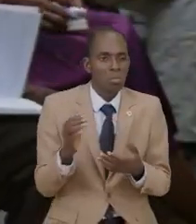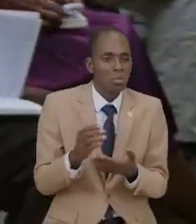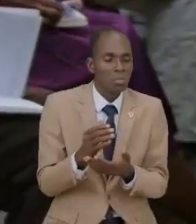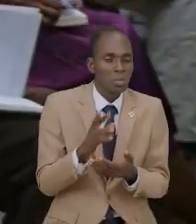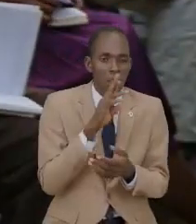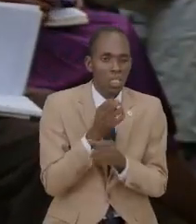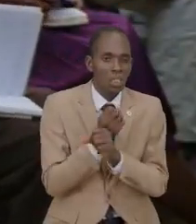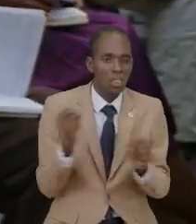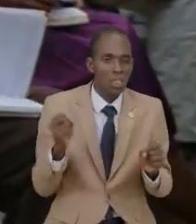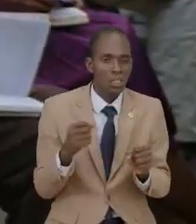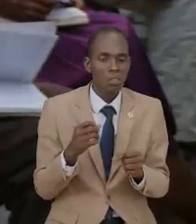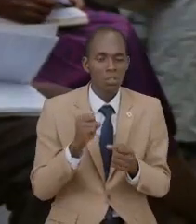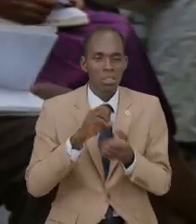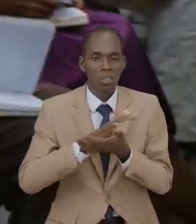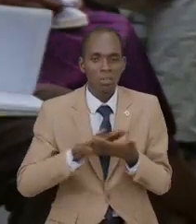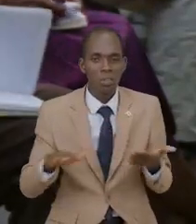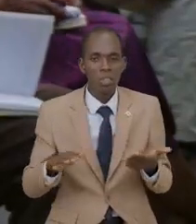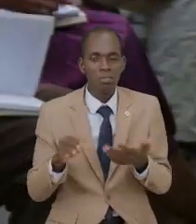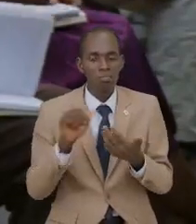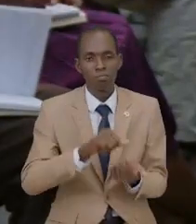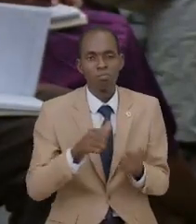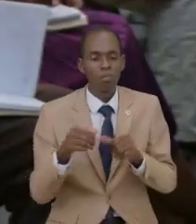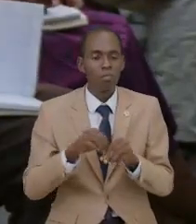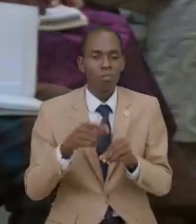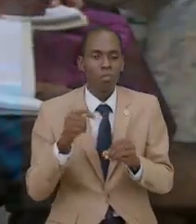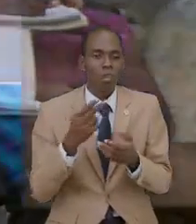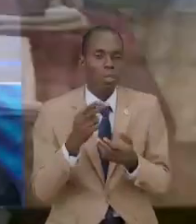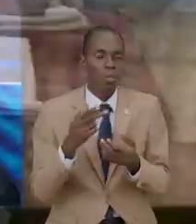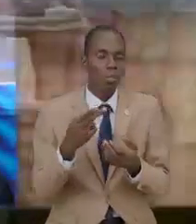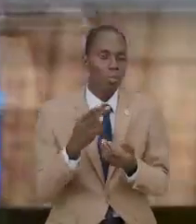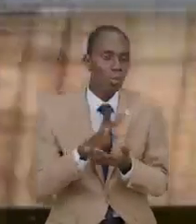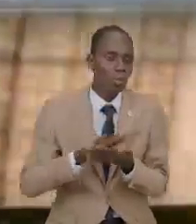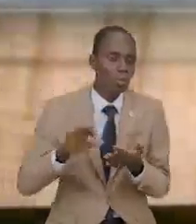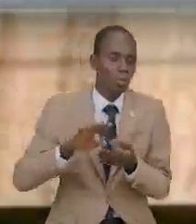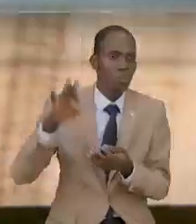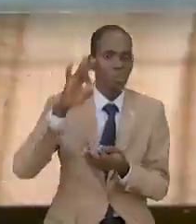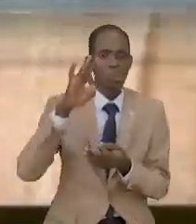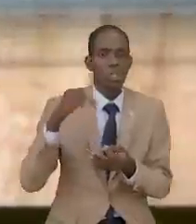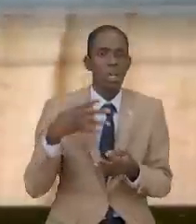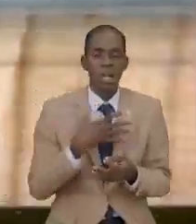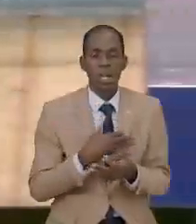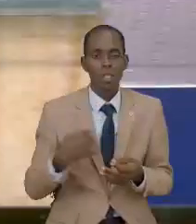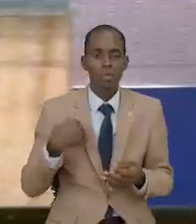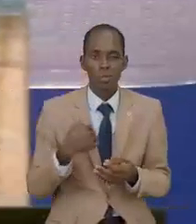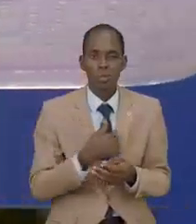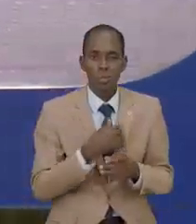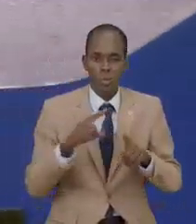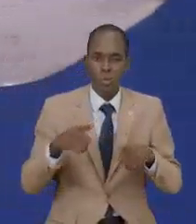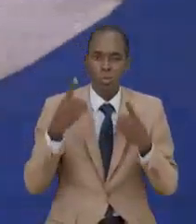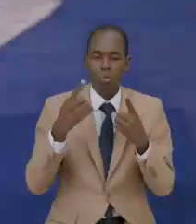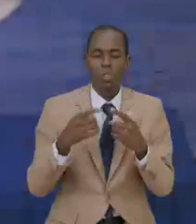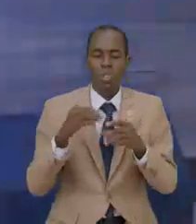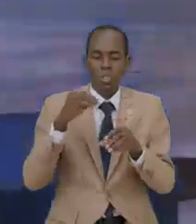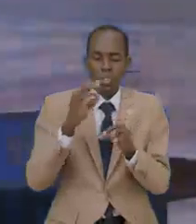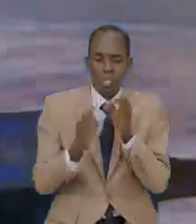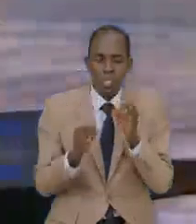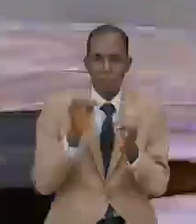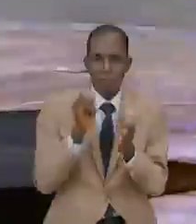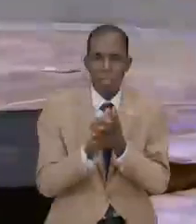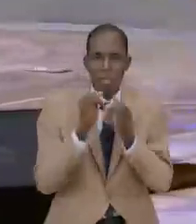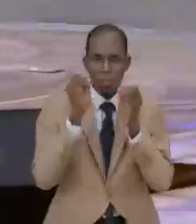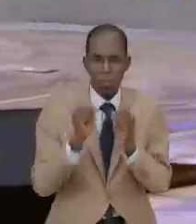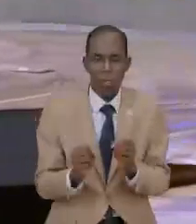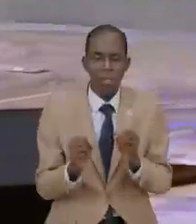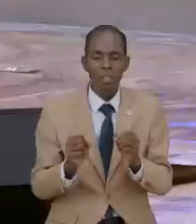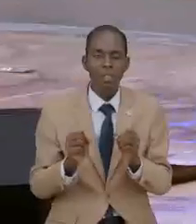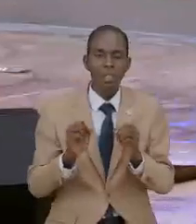sanctified, we're baptized in the Holy Ghost, and we go in that power, reaching out to the